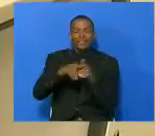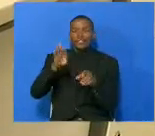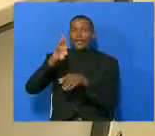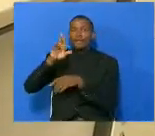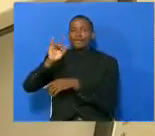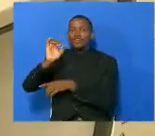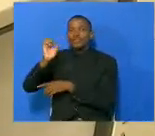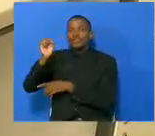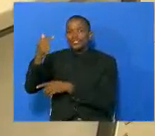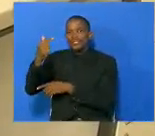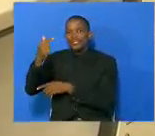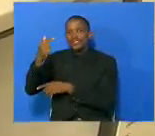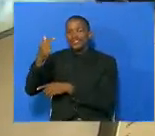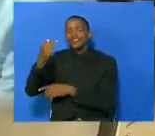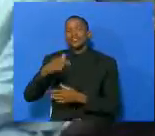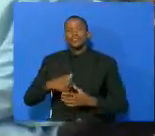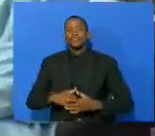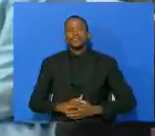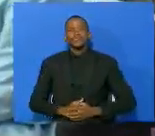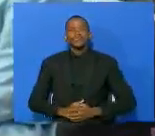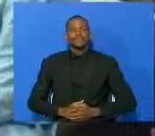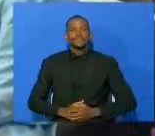Beast.